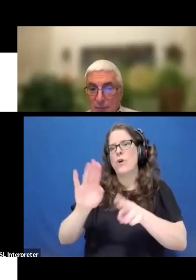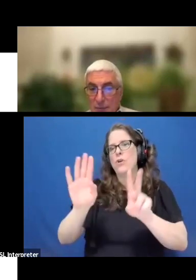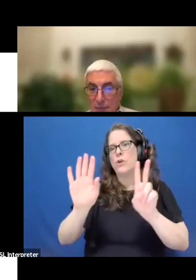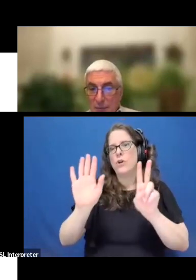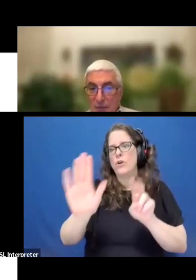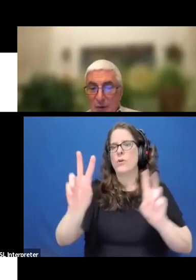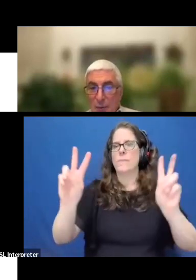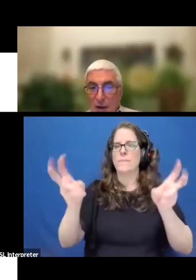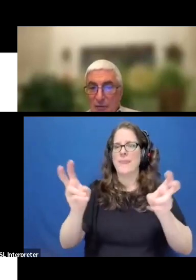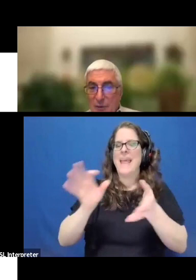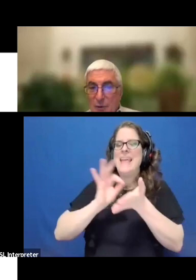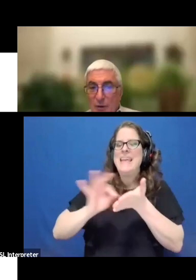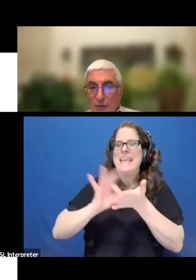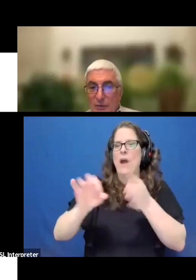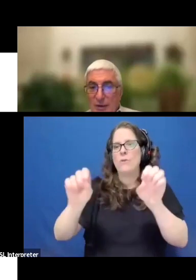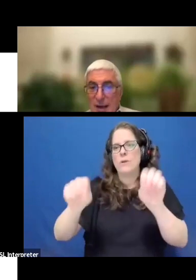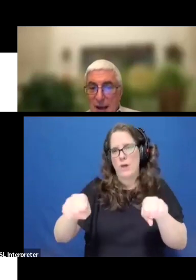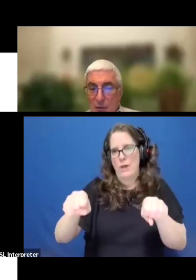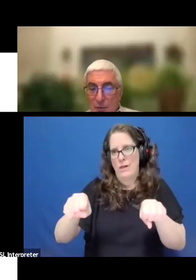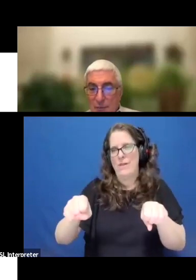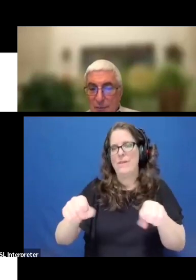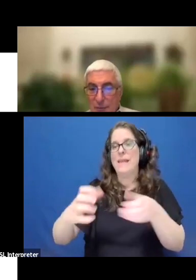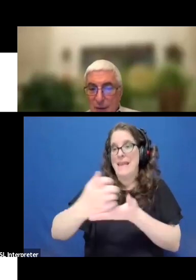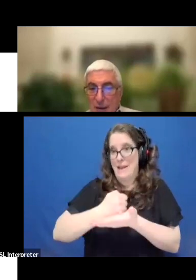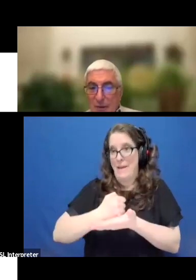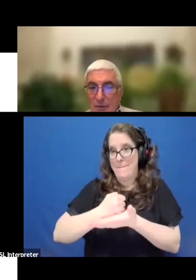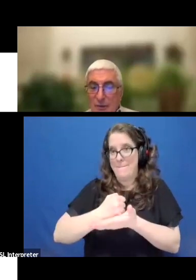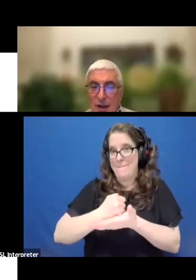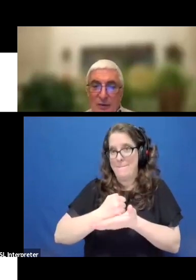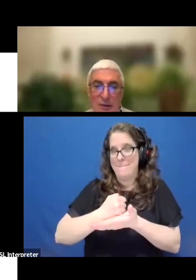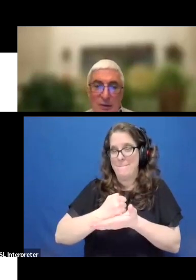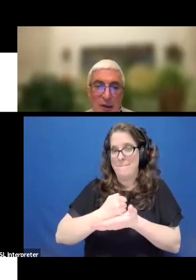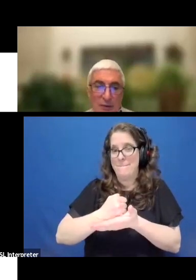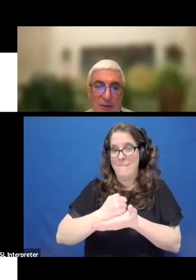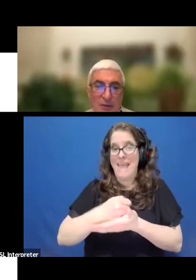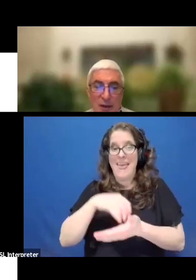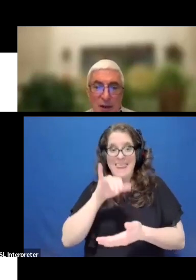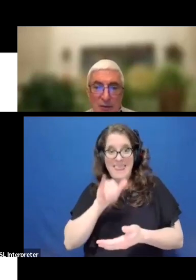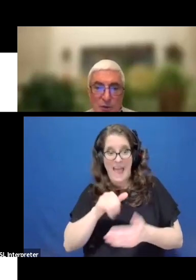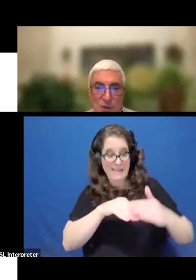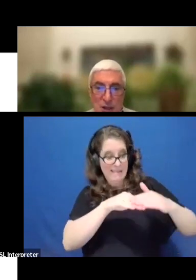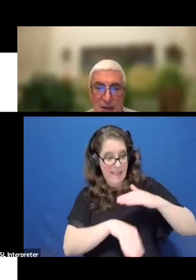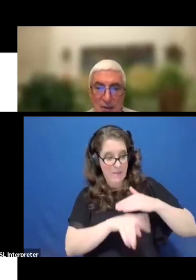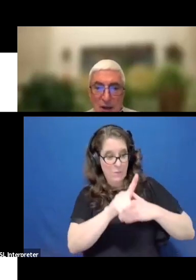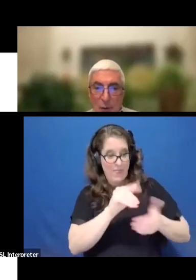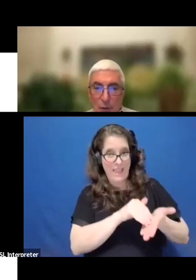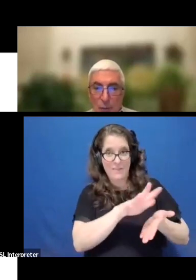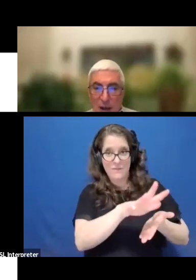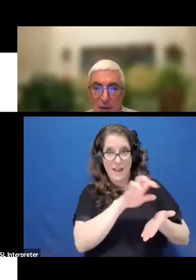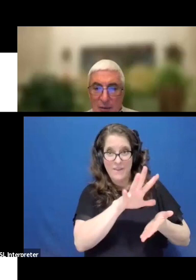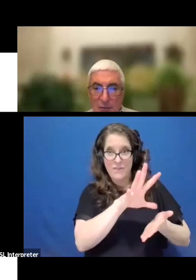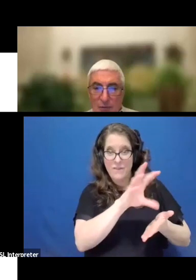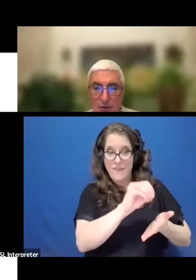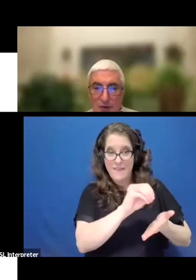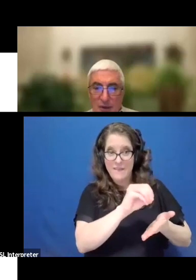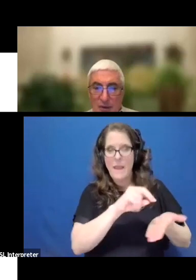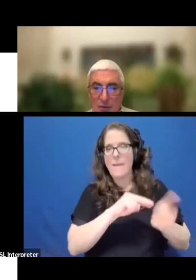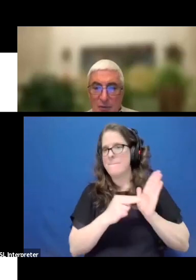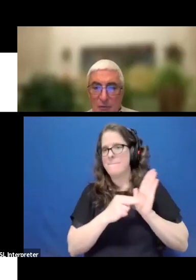income. It's the amount of her earnings that count. Since that's less than the SGA dollar amount